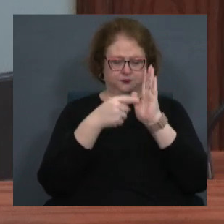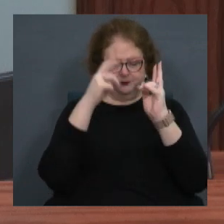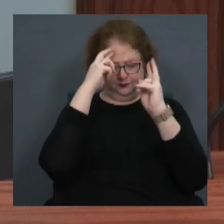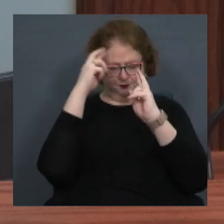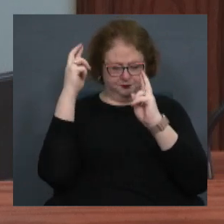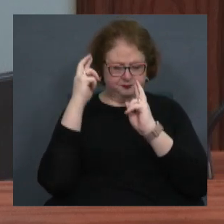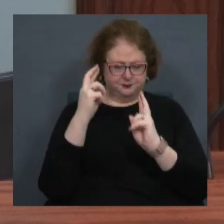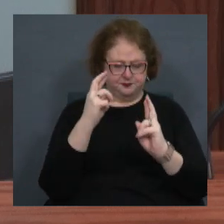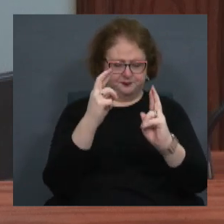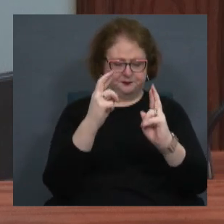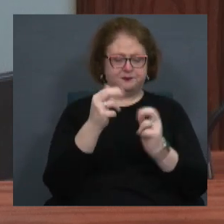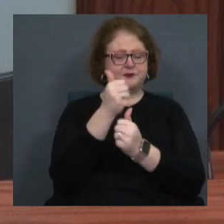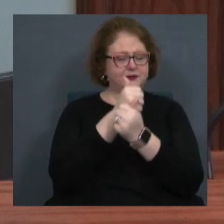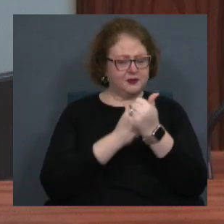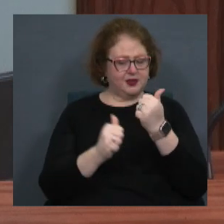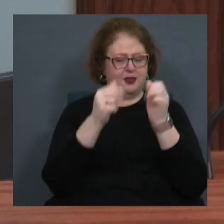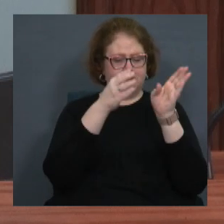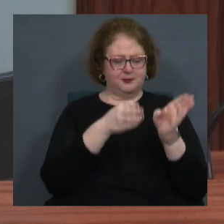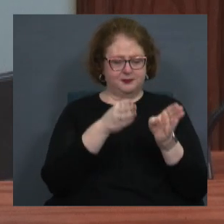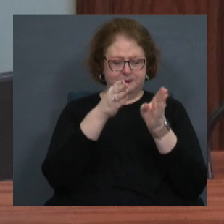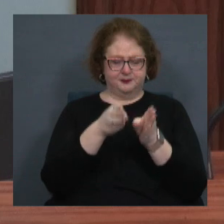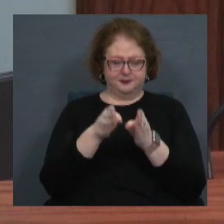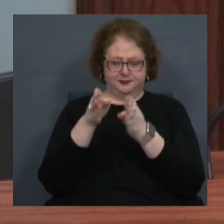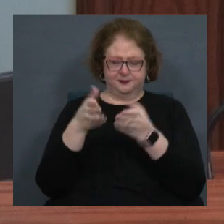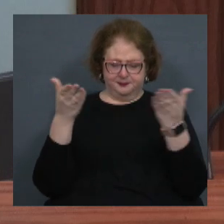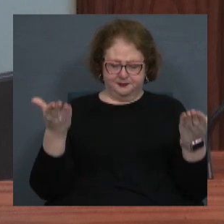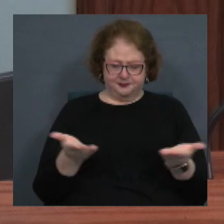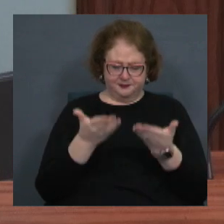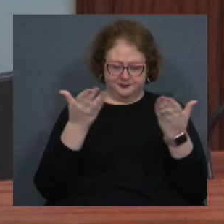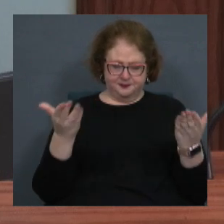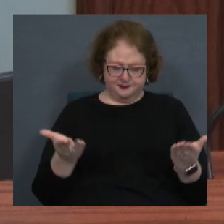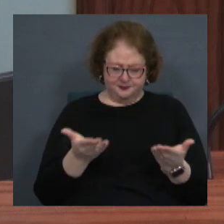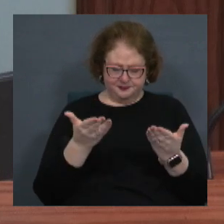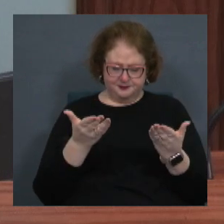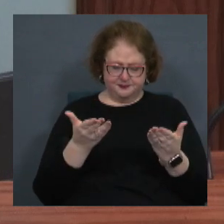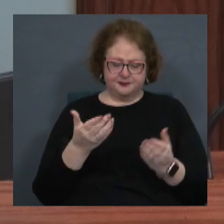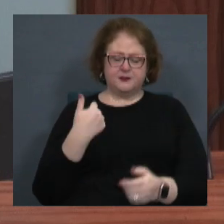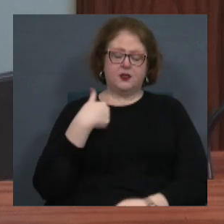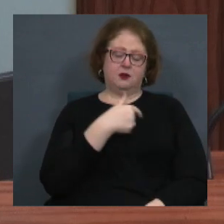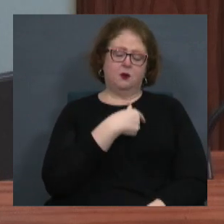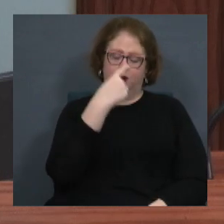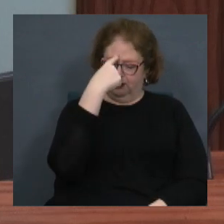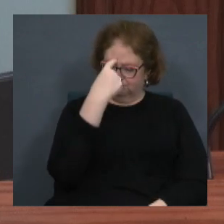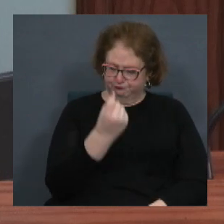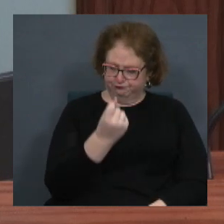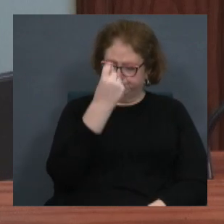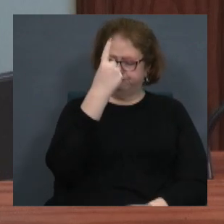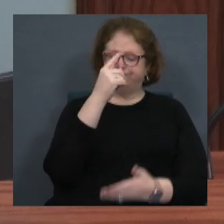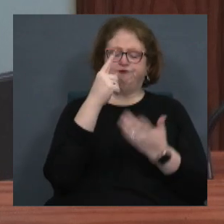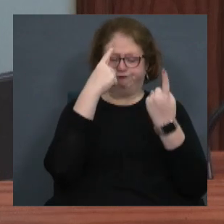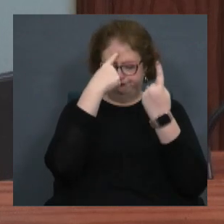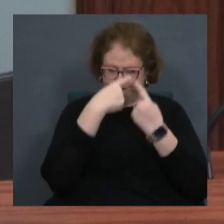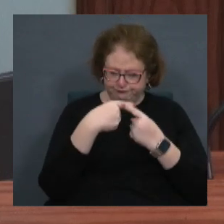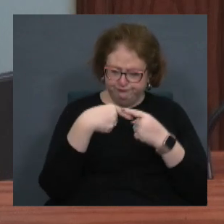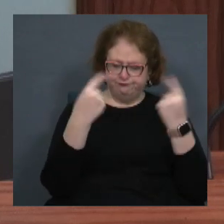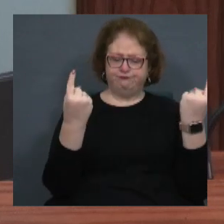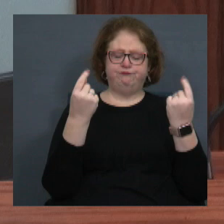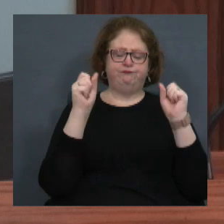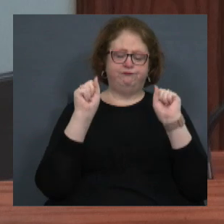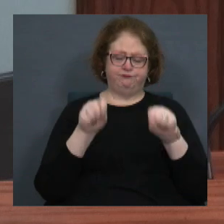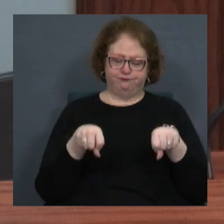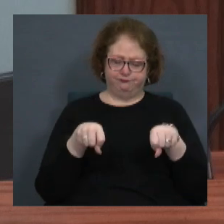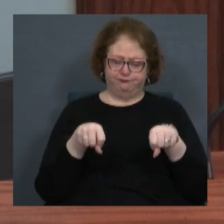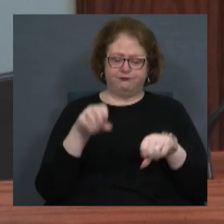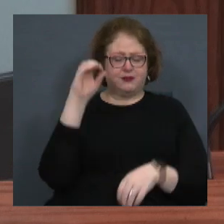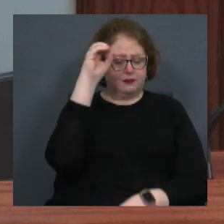here. We understand that views may differ, opinions may differ,